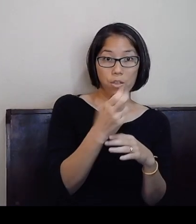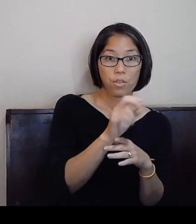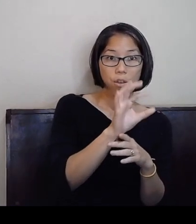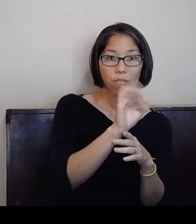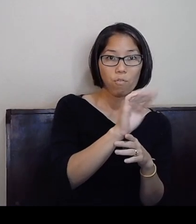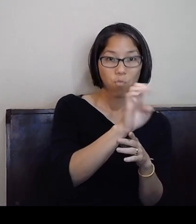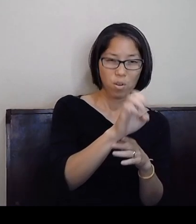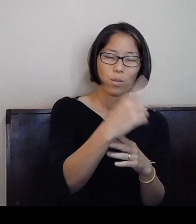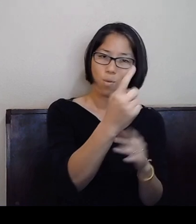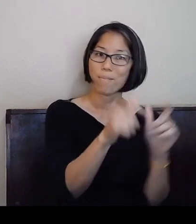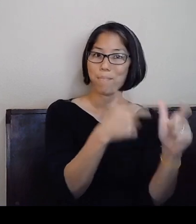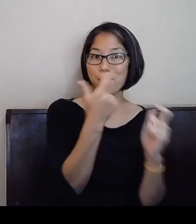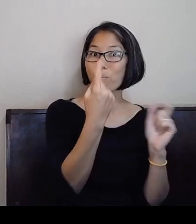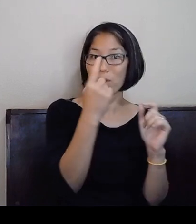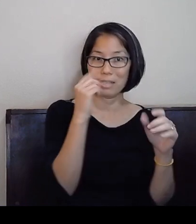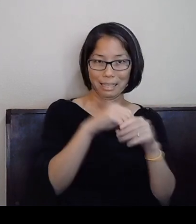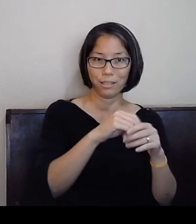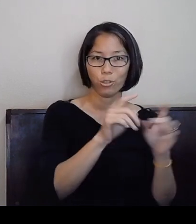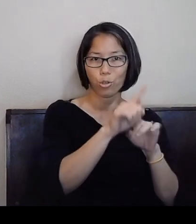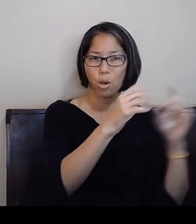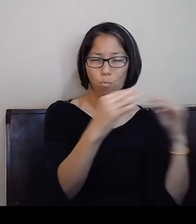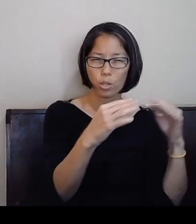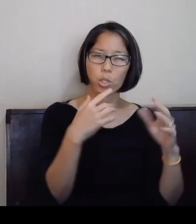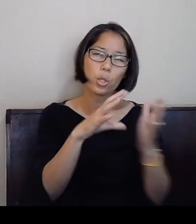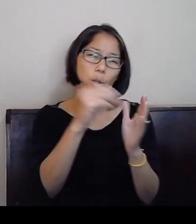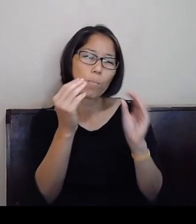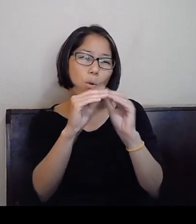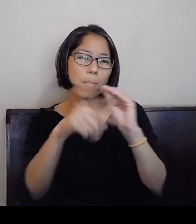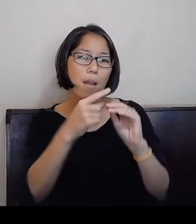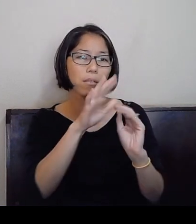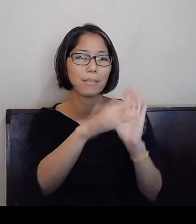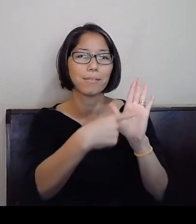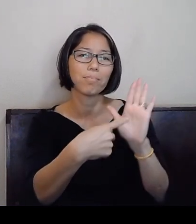We learn more about its symbolic meaning each time it's mentioned.